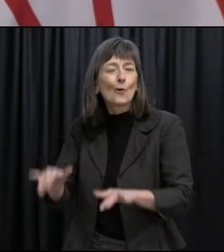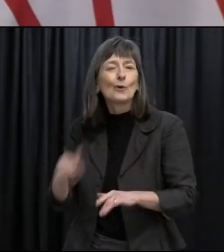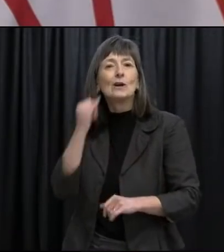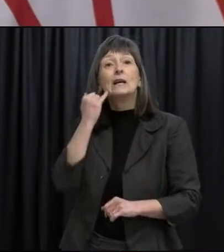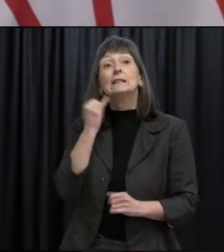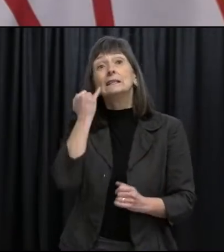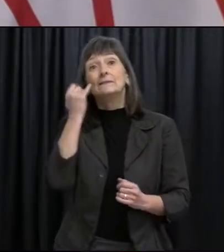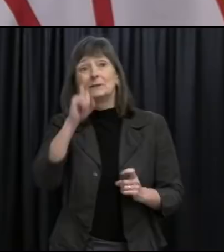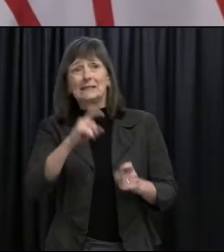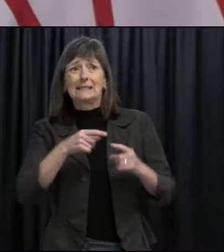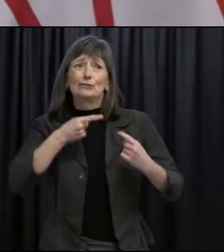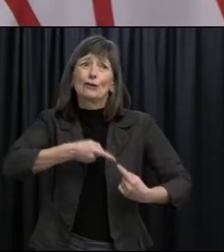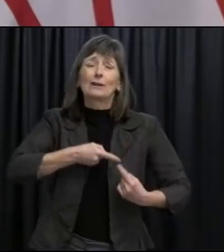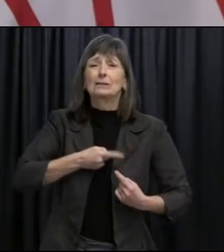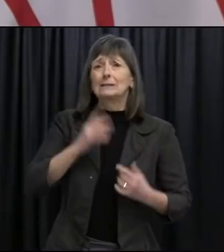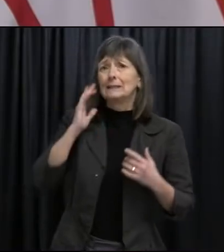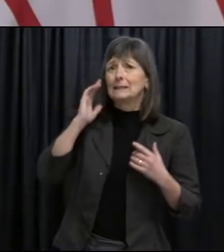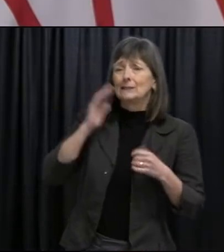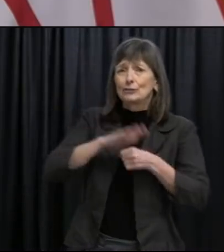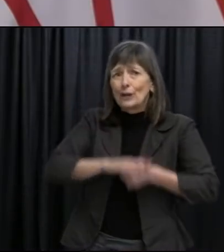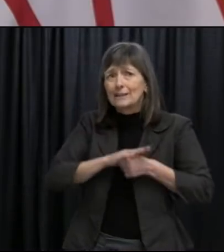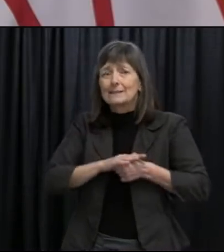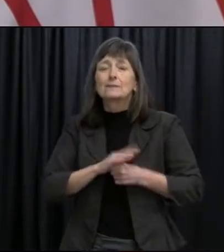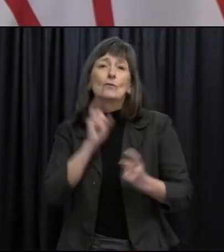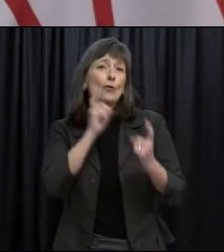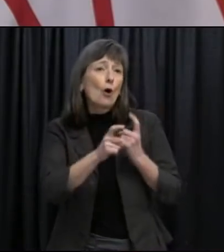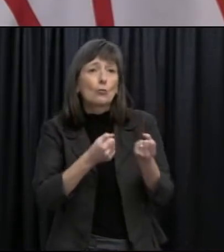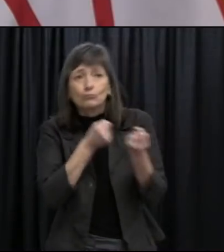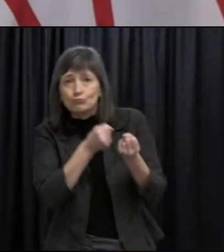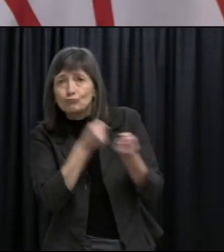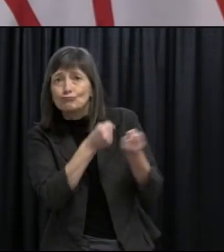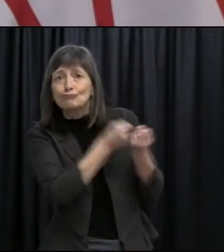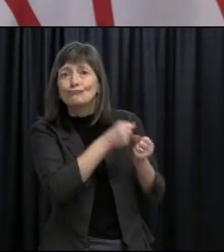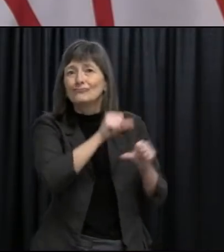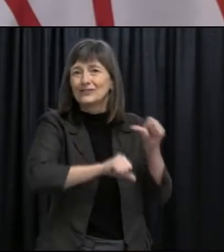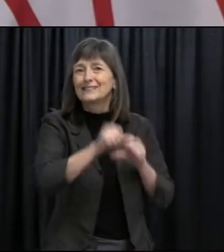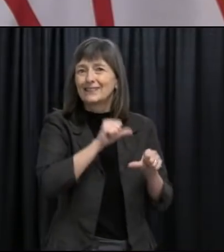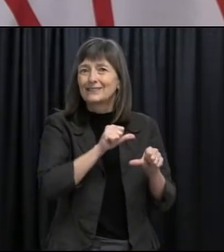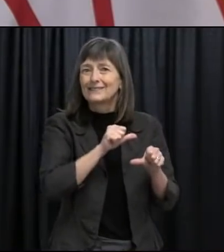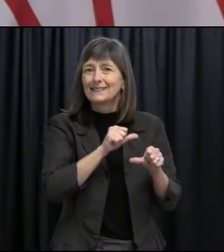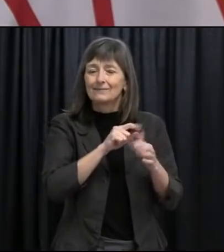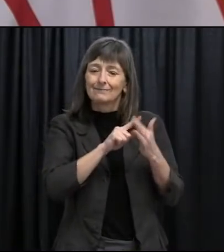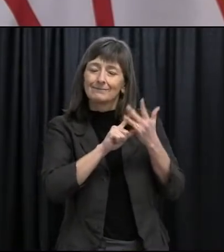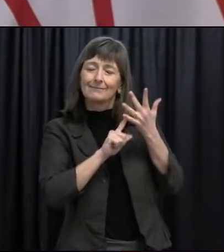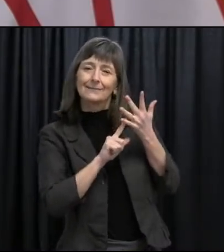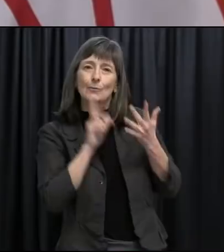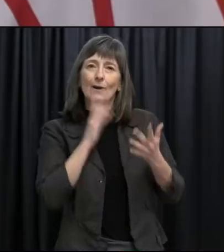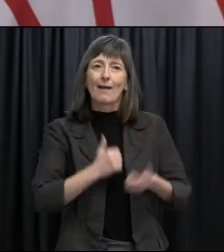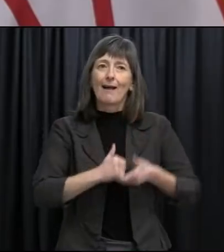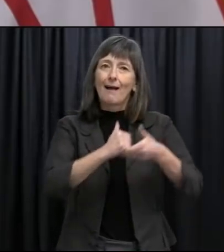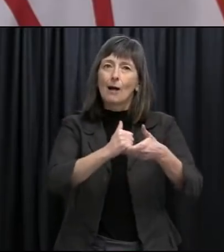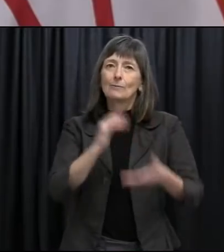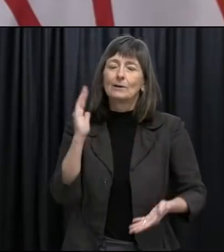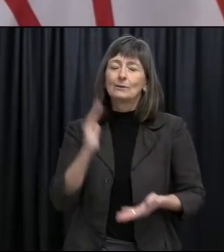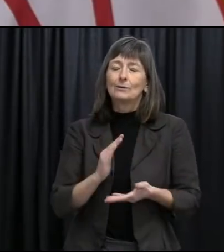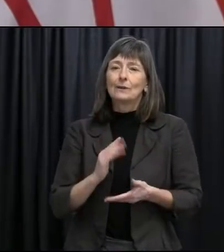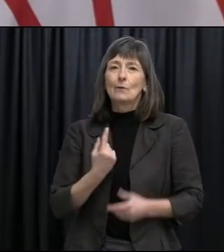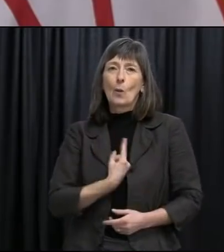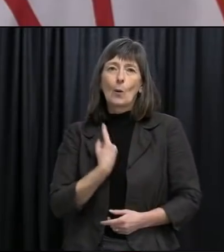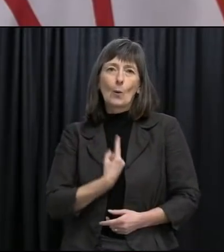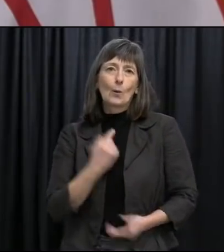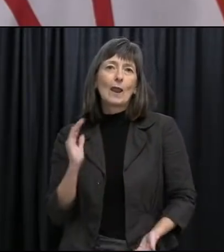struggling. These kind and simple gestures go a long way in raising spirits and reducing isolation. Regardless of our